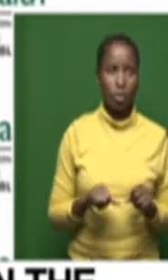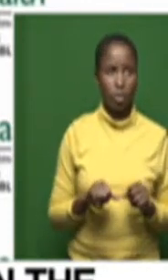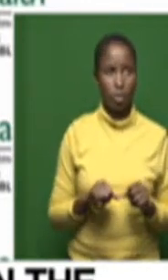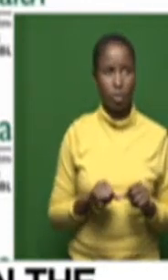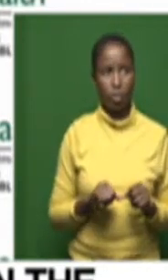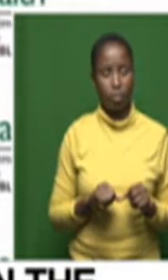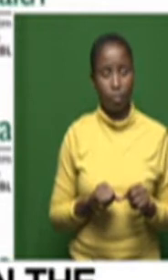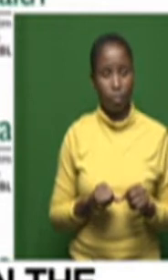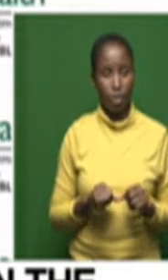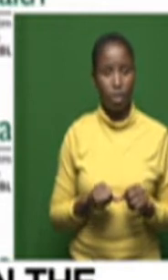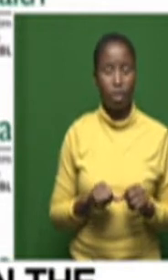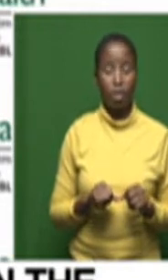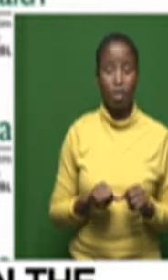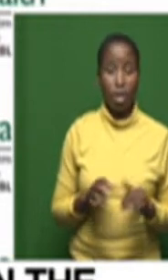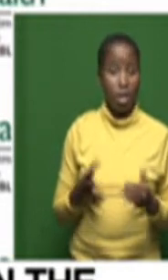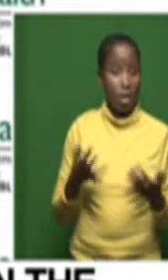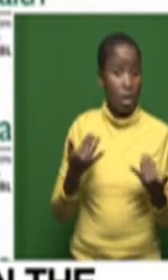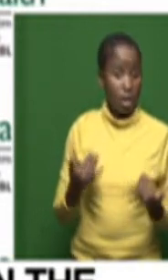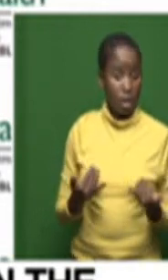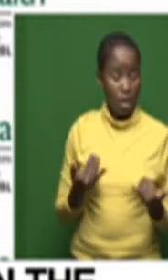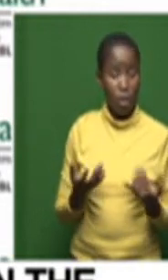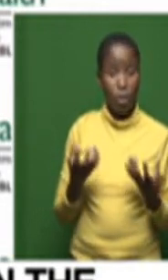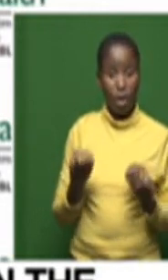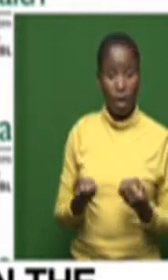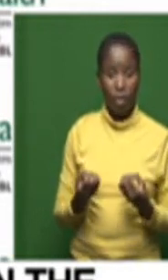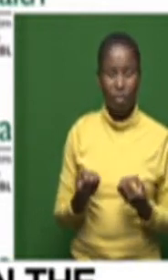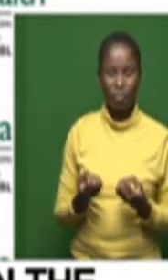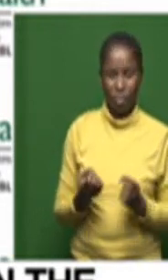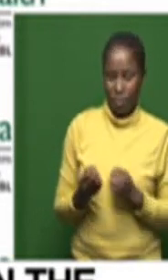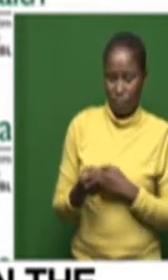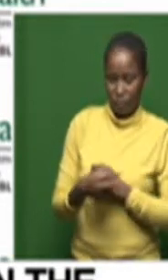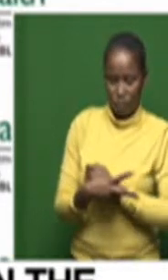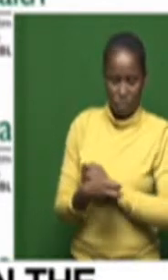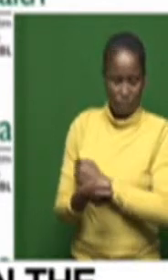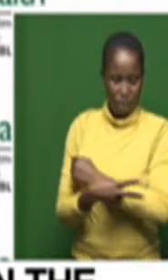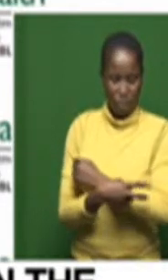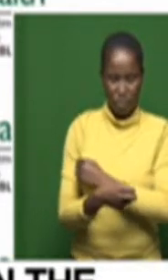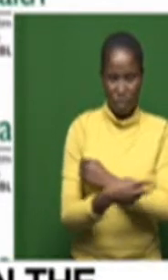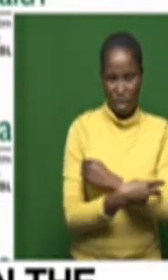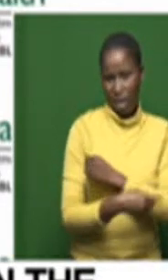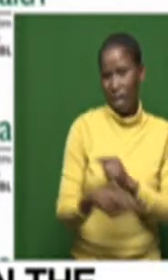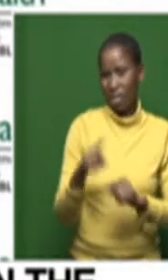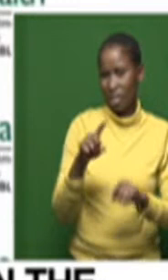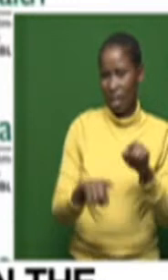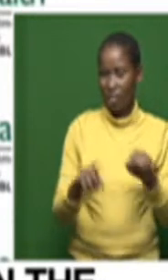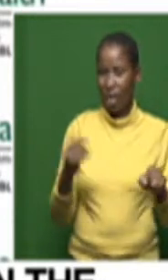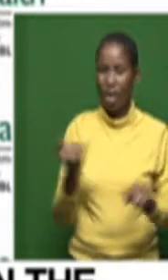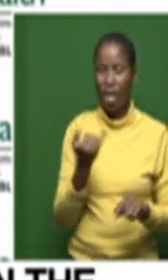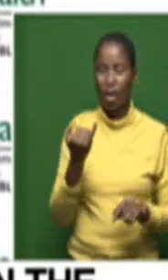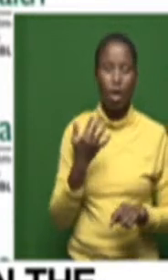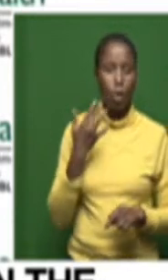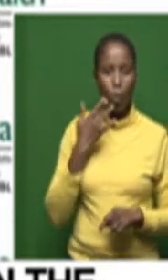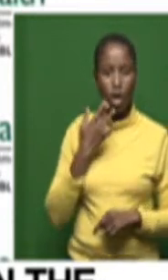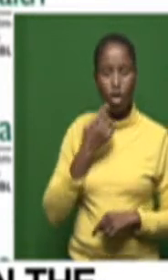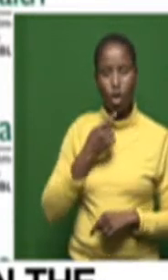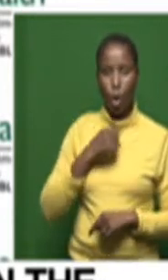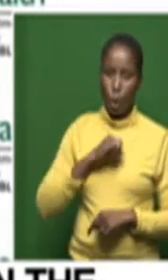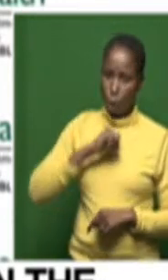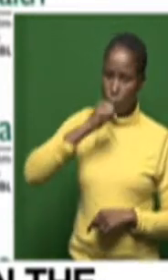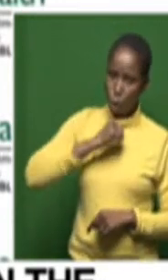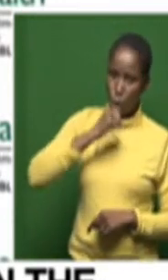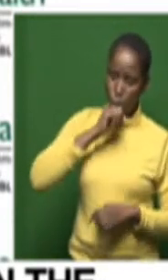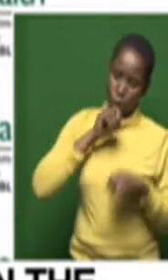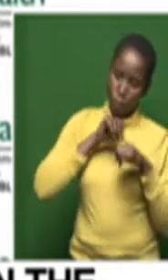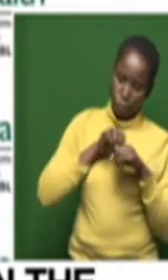the viruses which you will be emitting from as you cough and so on, it will be